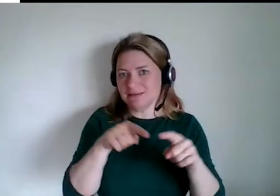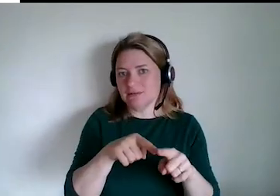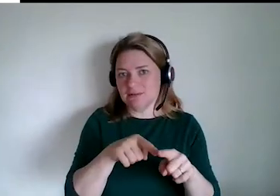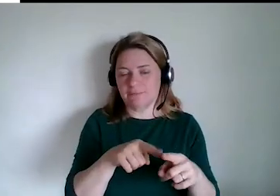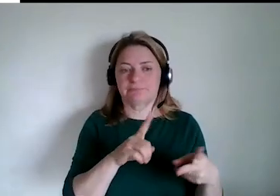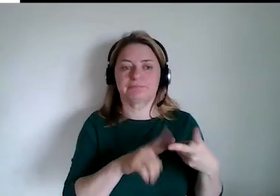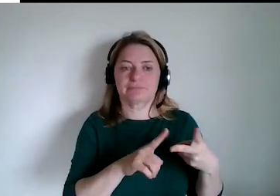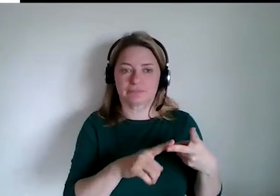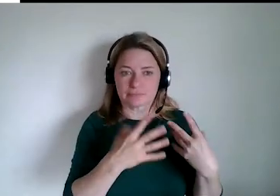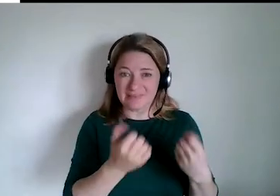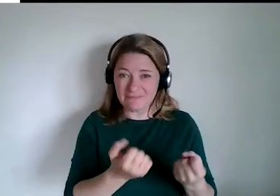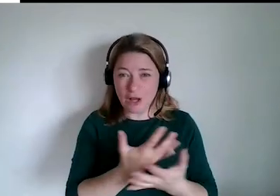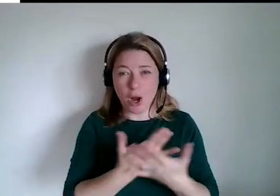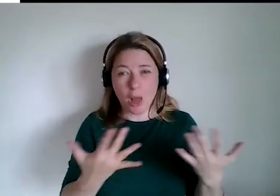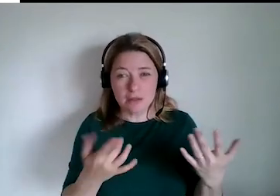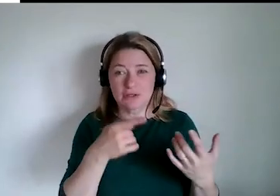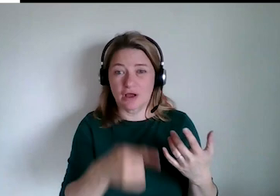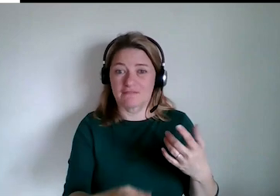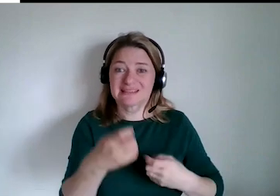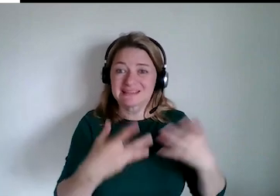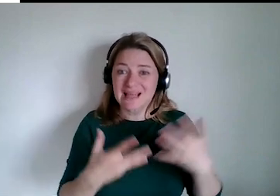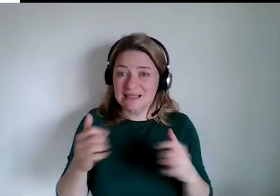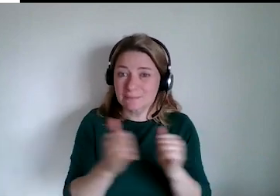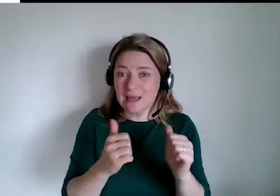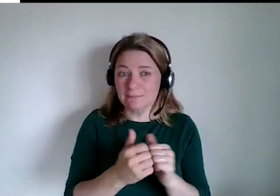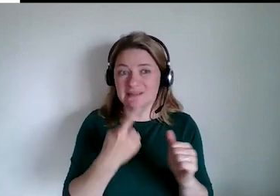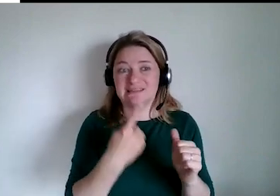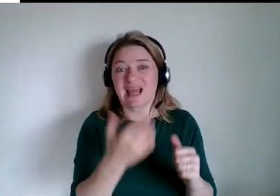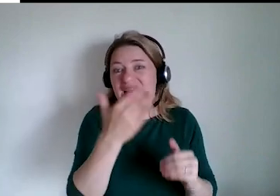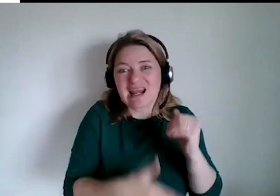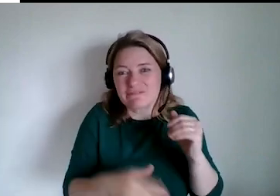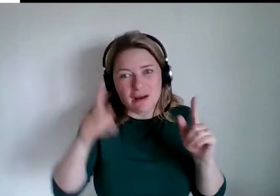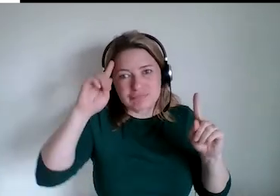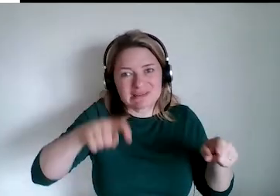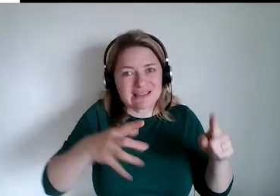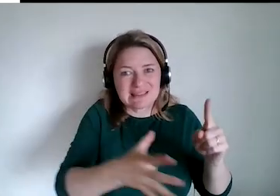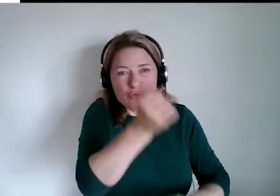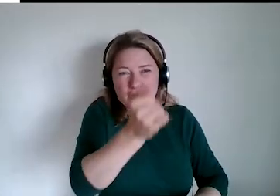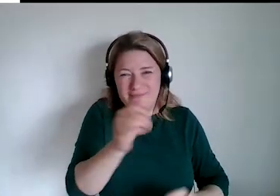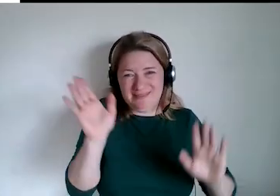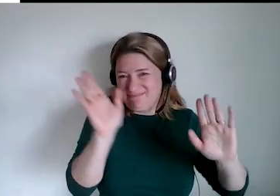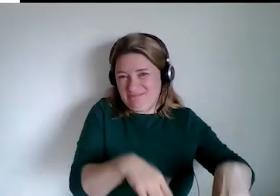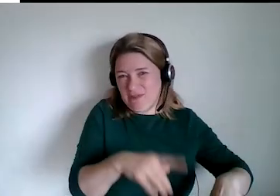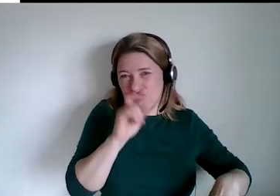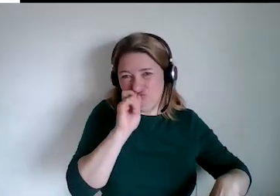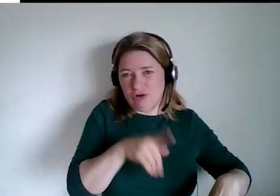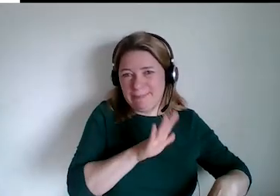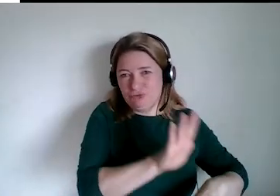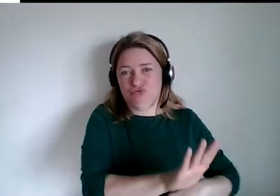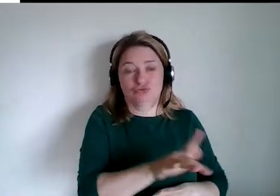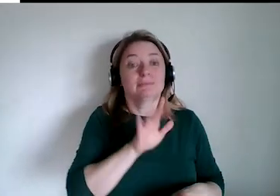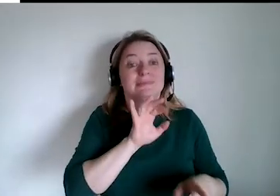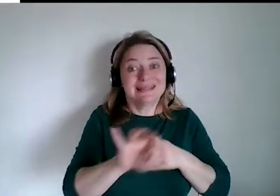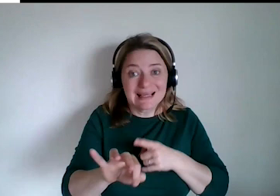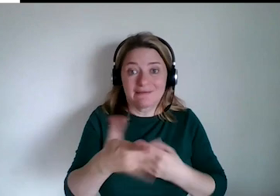a lot of stats papers you'll read that say never predict outcomes. That's nonsense, particularly in a selection